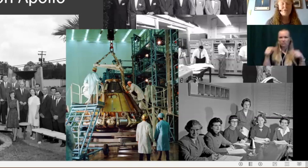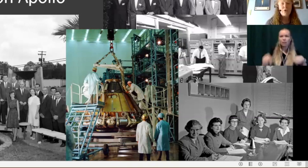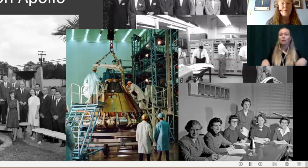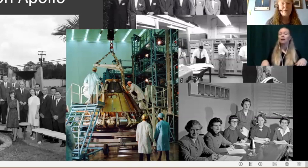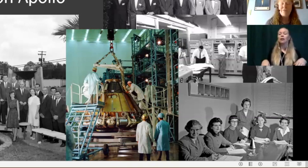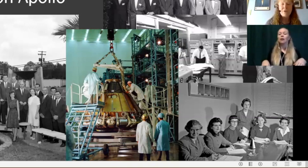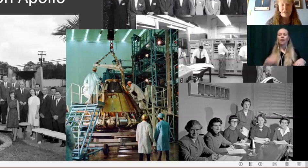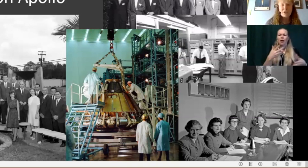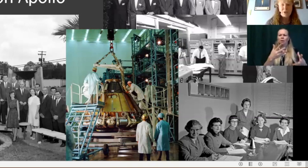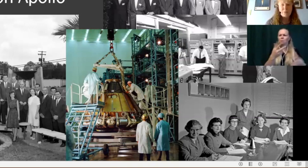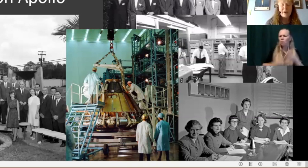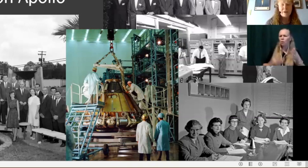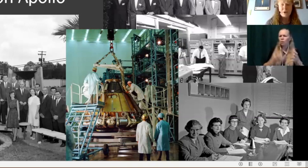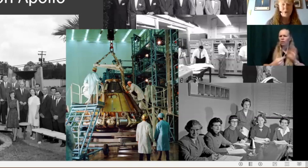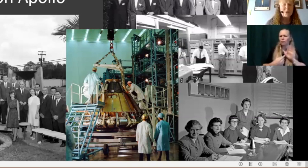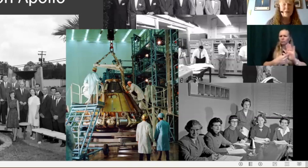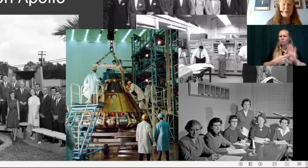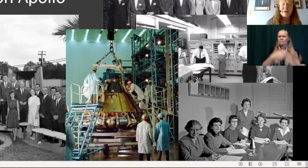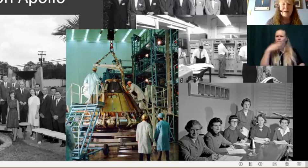which form of governance was better,